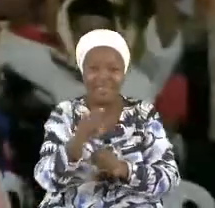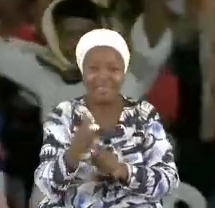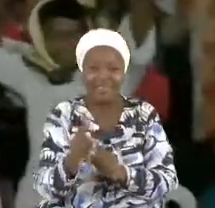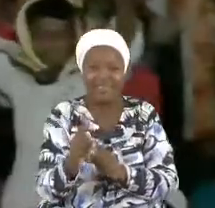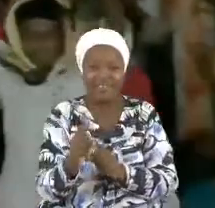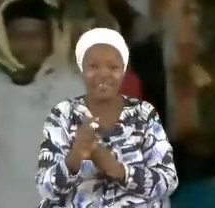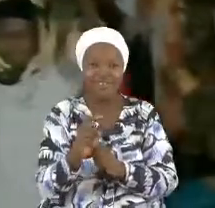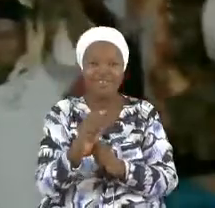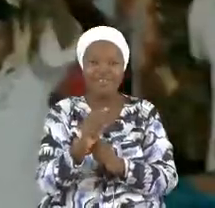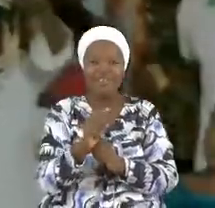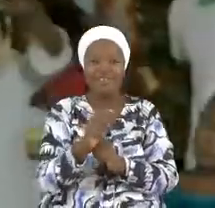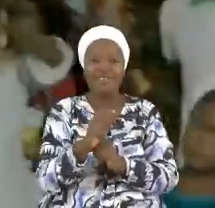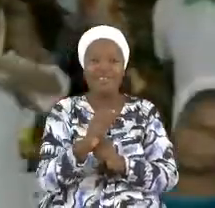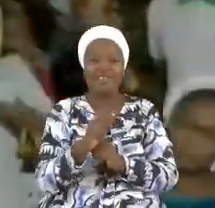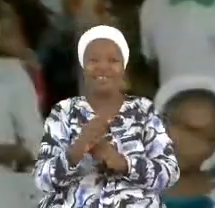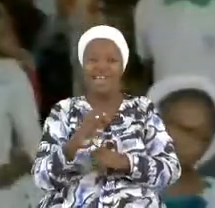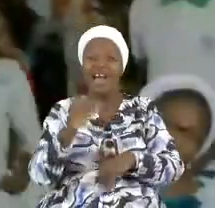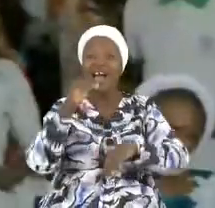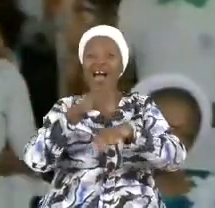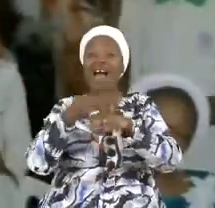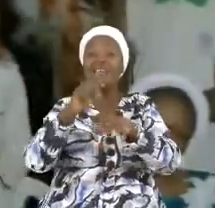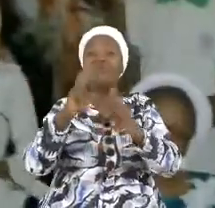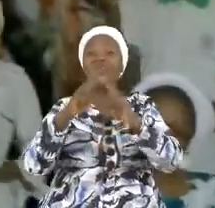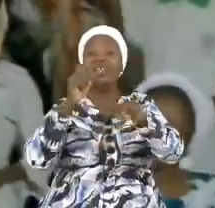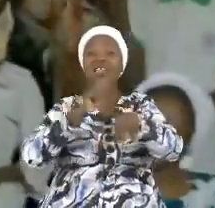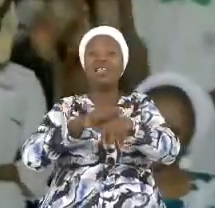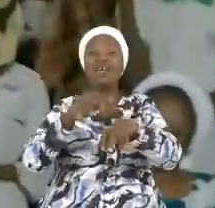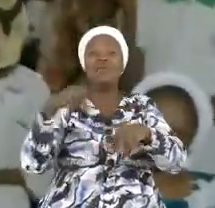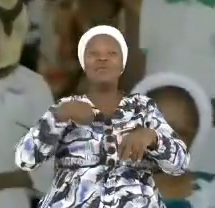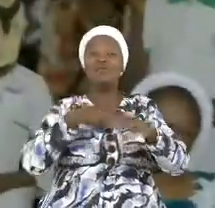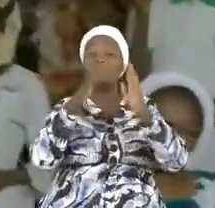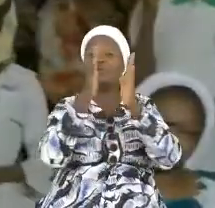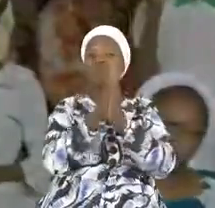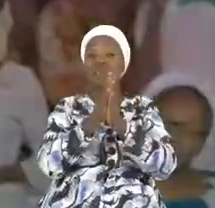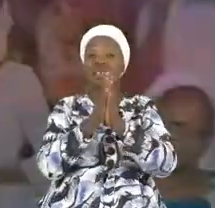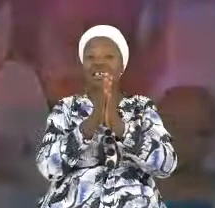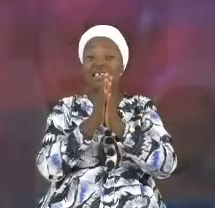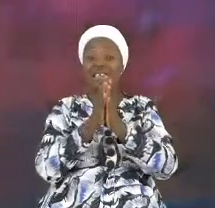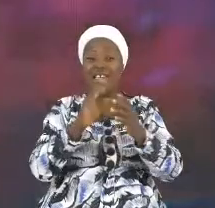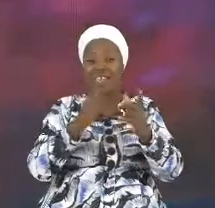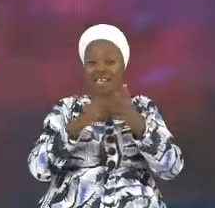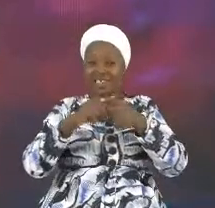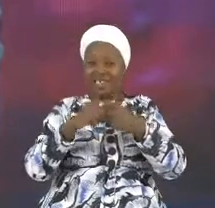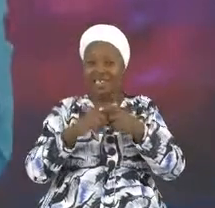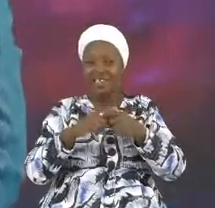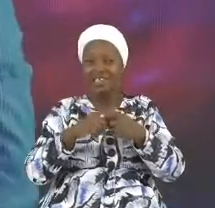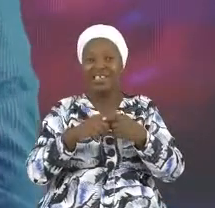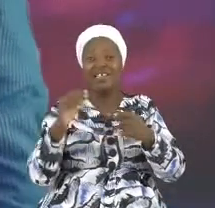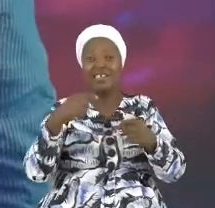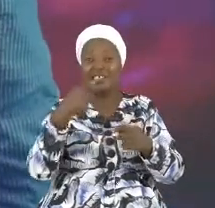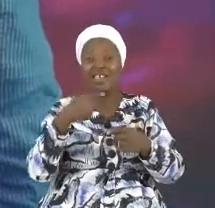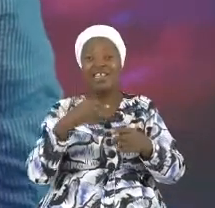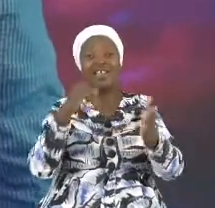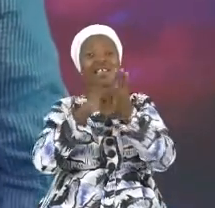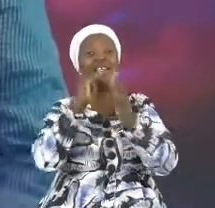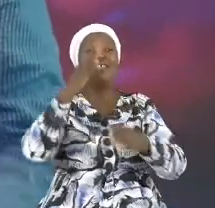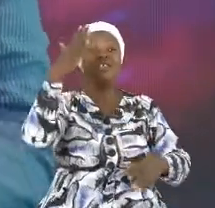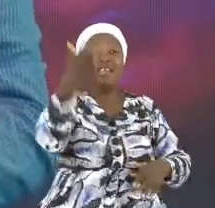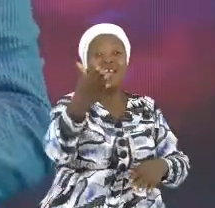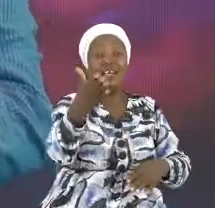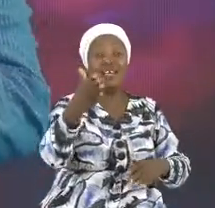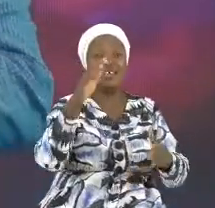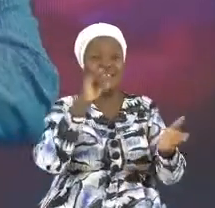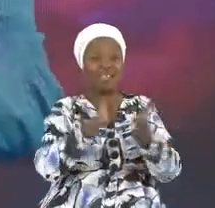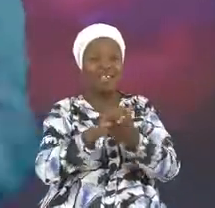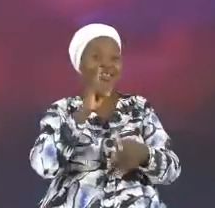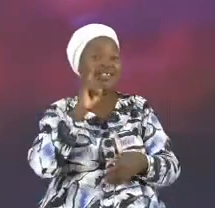And the moment we prayed, and I said, it's there. That deaf and dumb